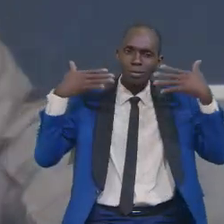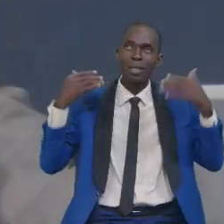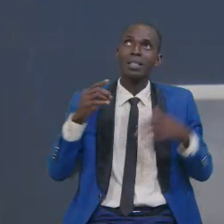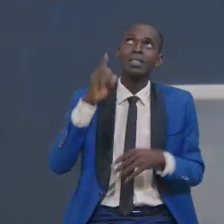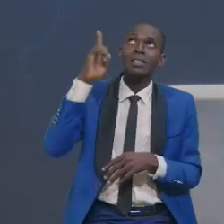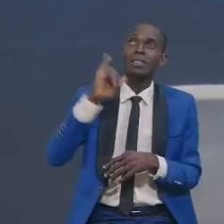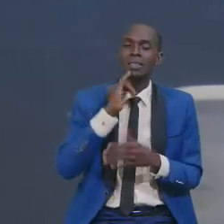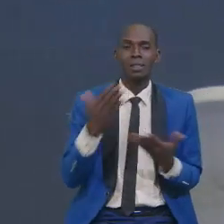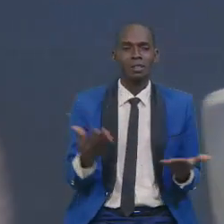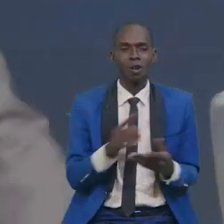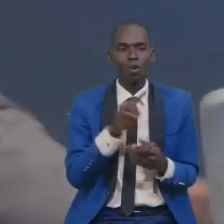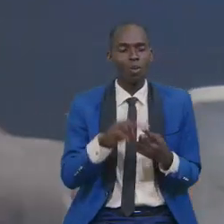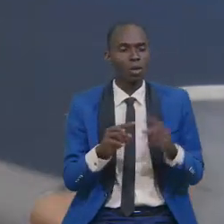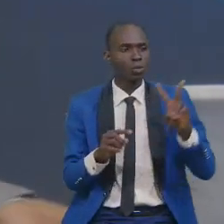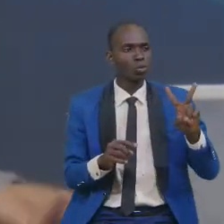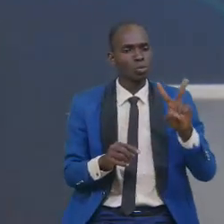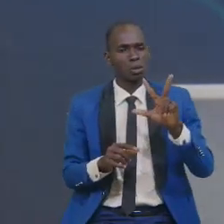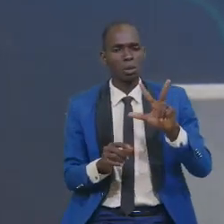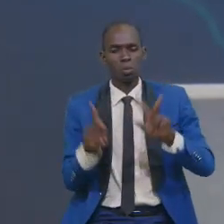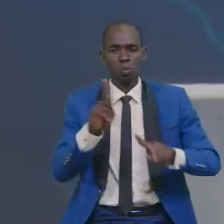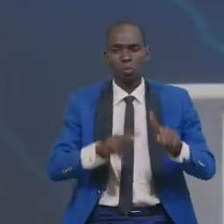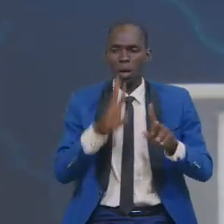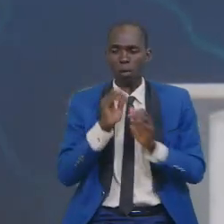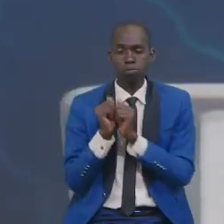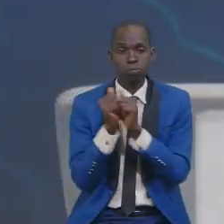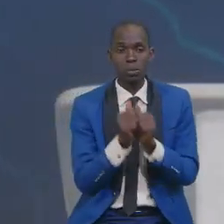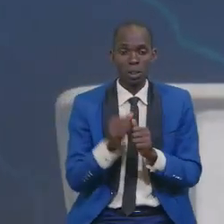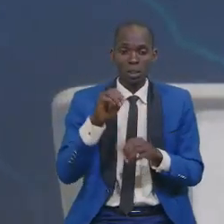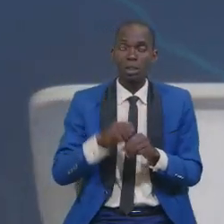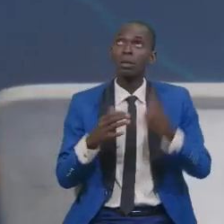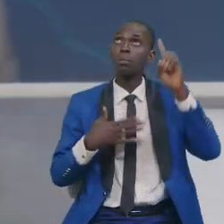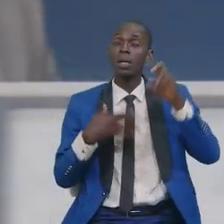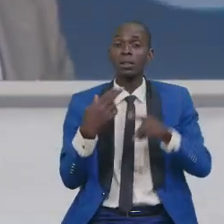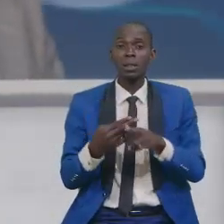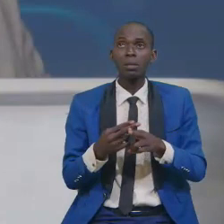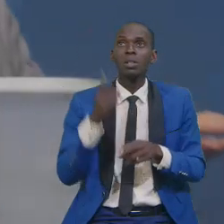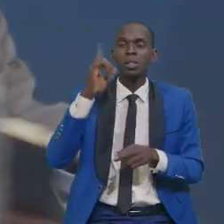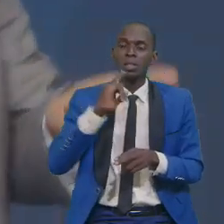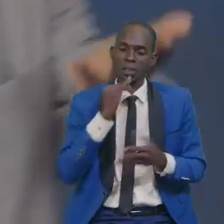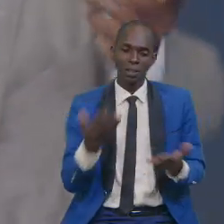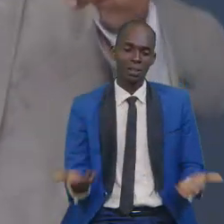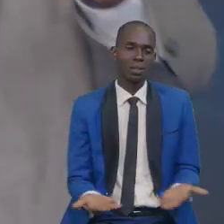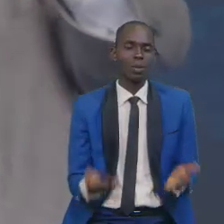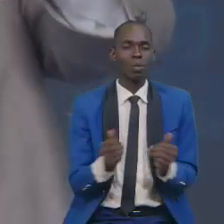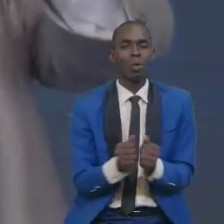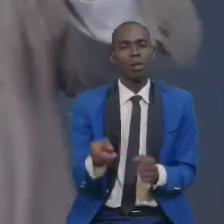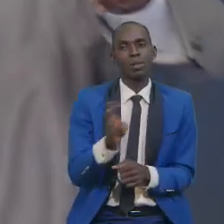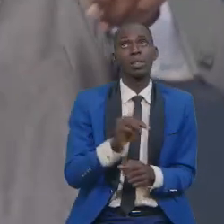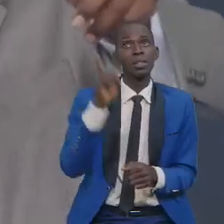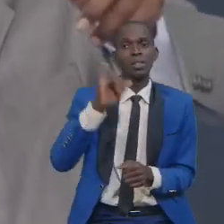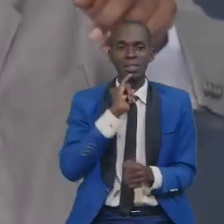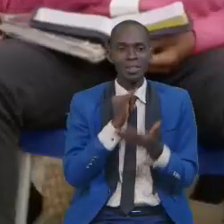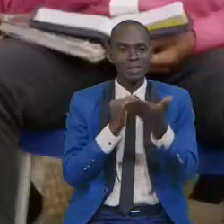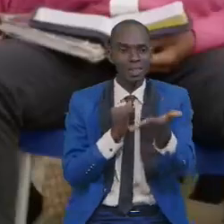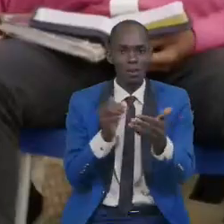three are gathered in my name there I am in the midst of them he say is there by